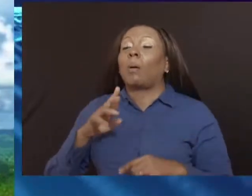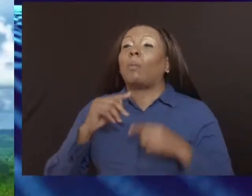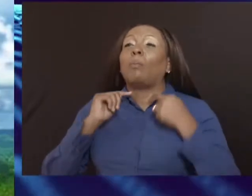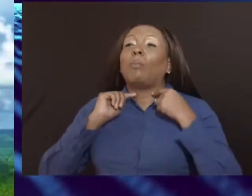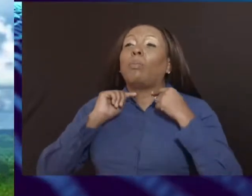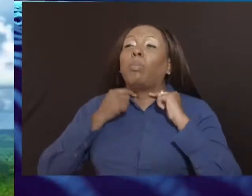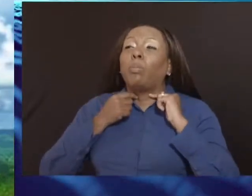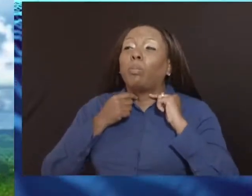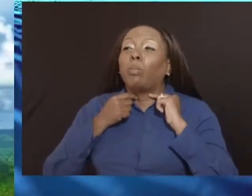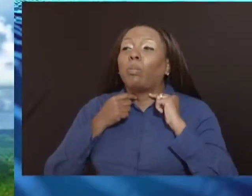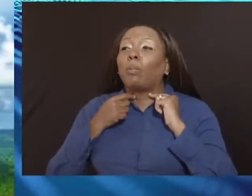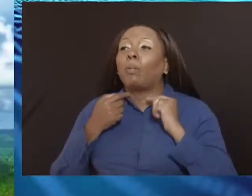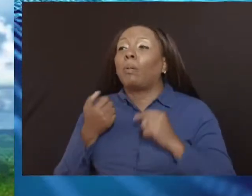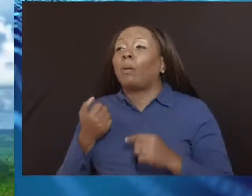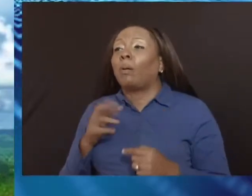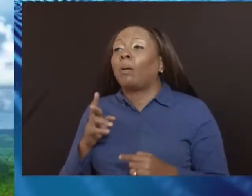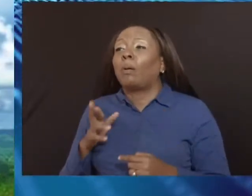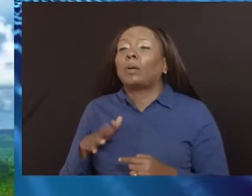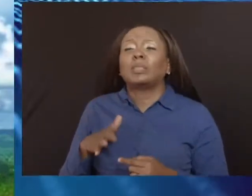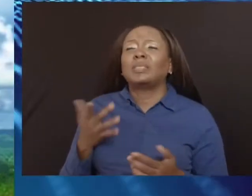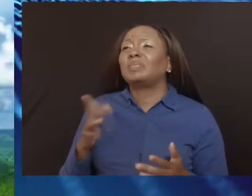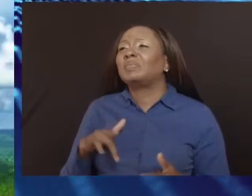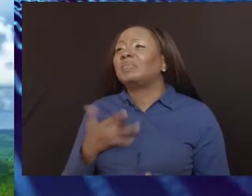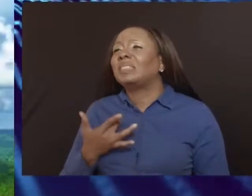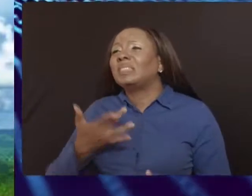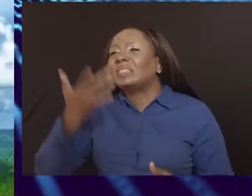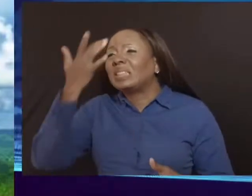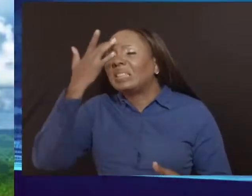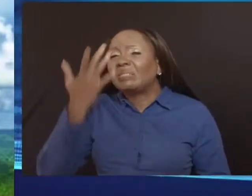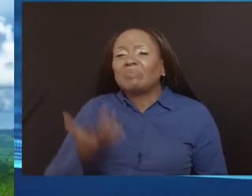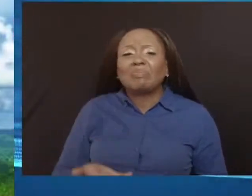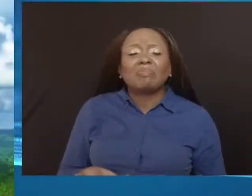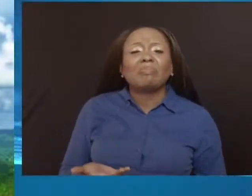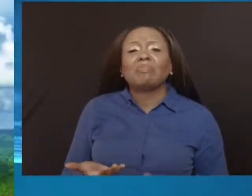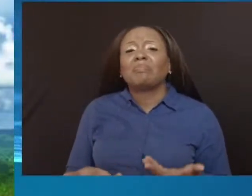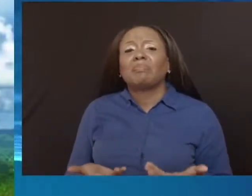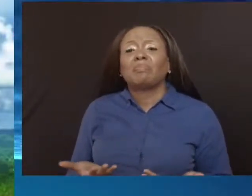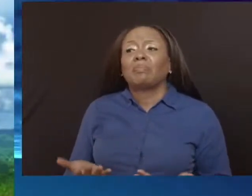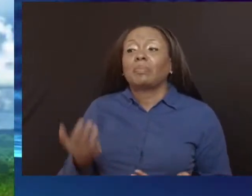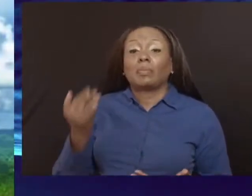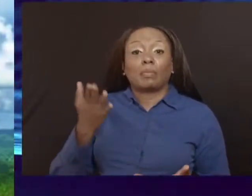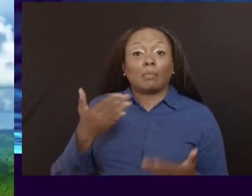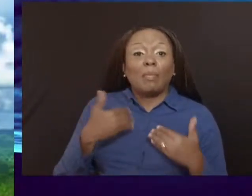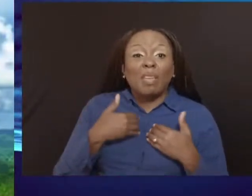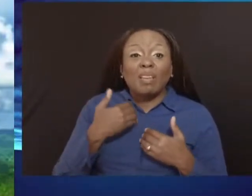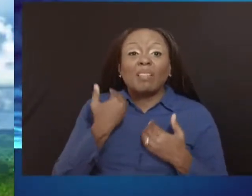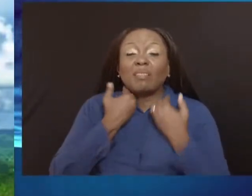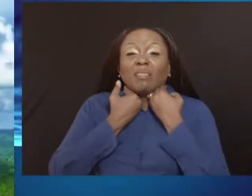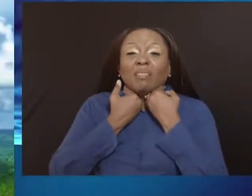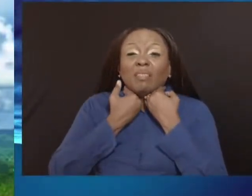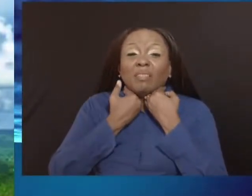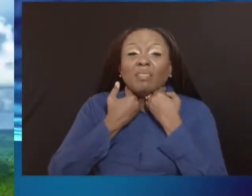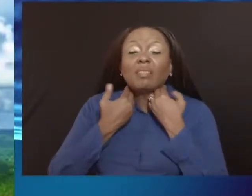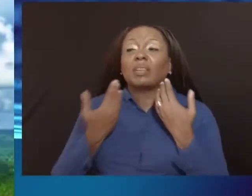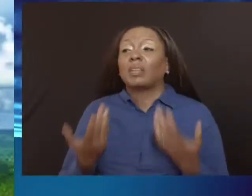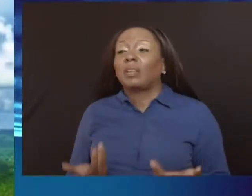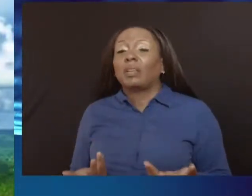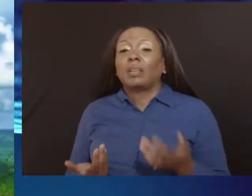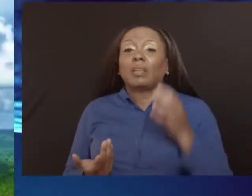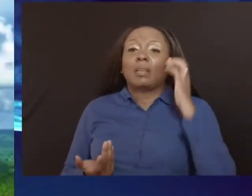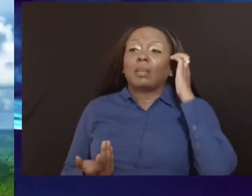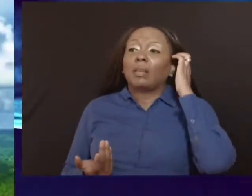throat, or just simply feeling unwell. We also want to know if you've had a fever. And this is whether you've had